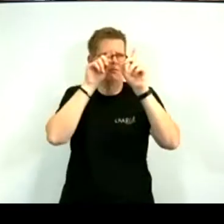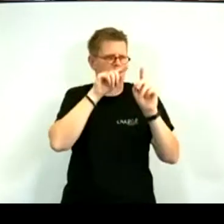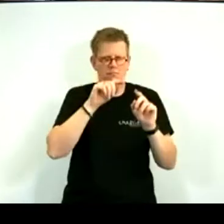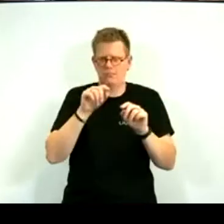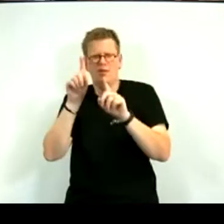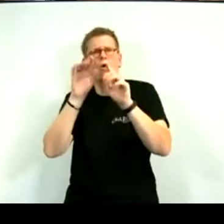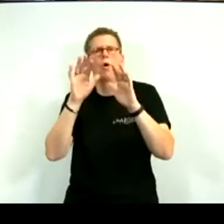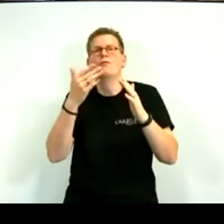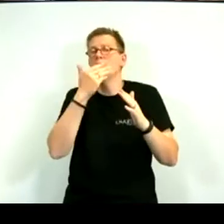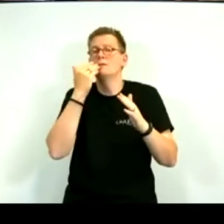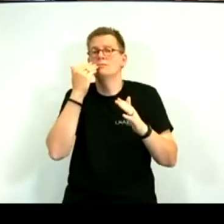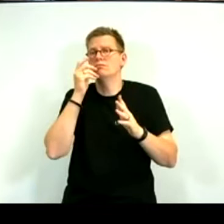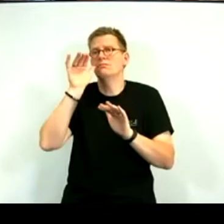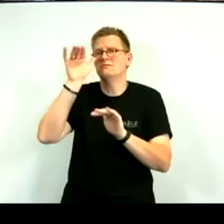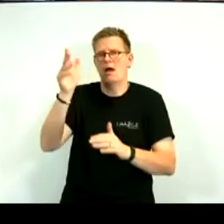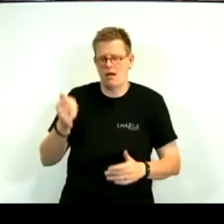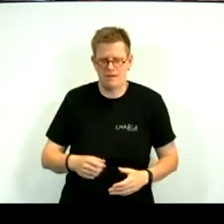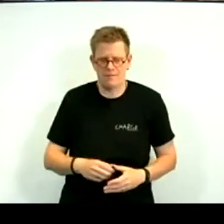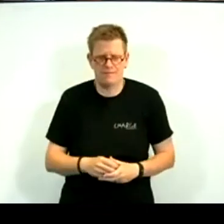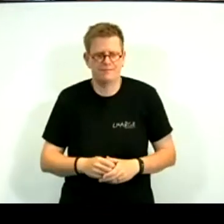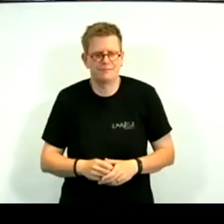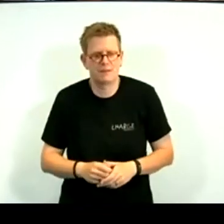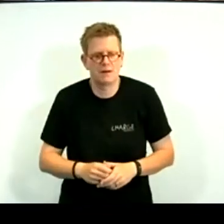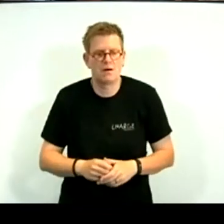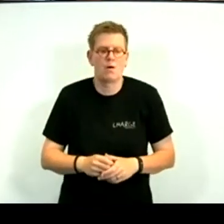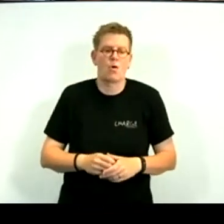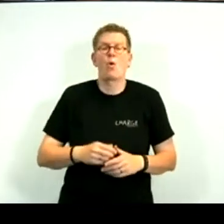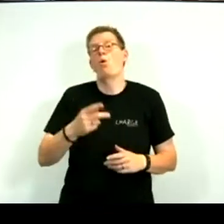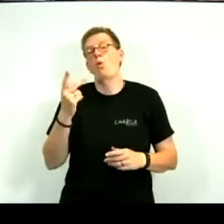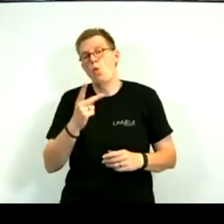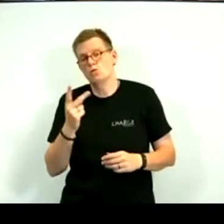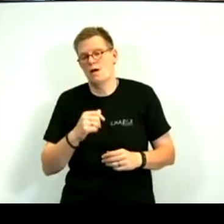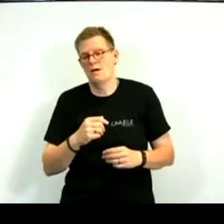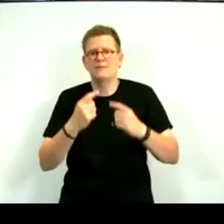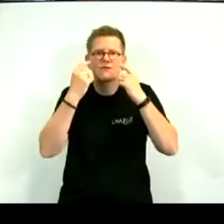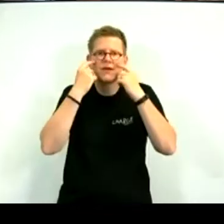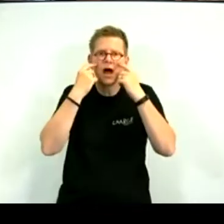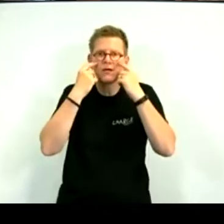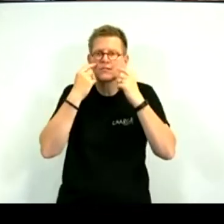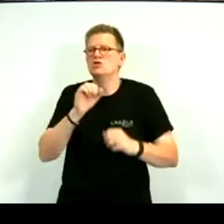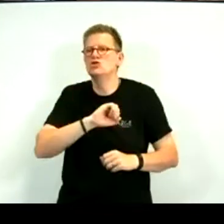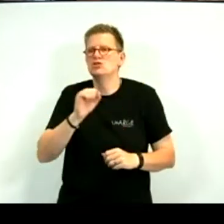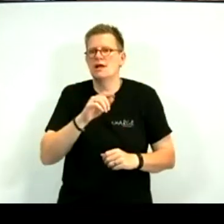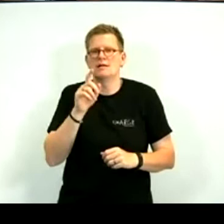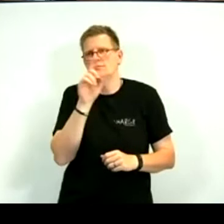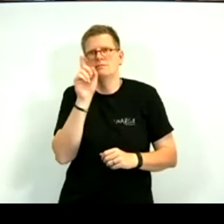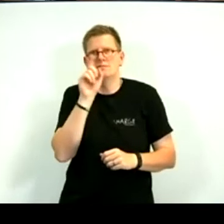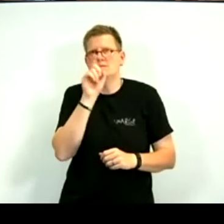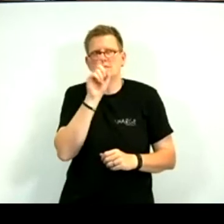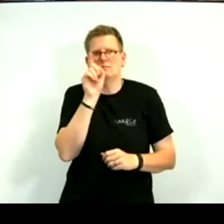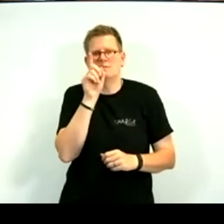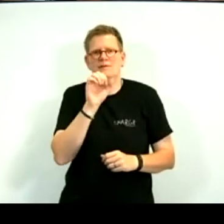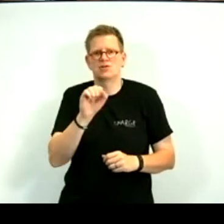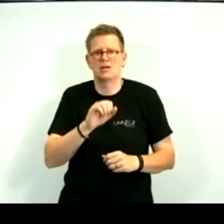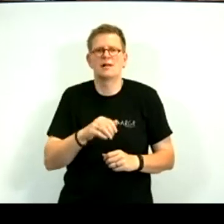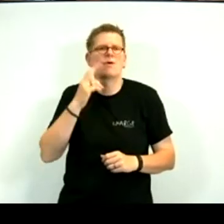more commonly, the eyes might flicker very quickly. This flicker is called nystagmus.